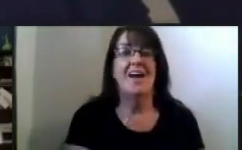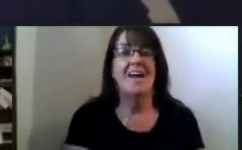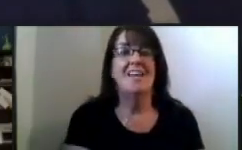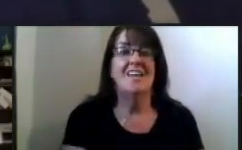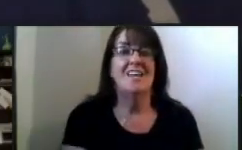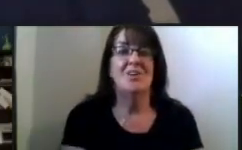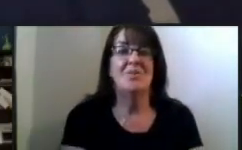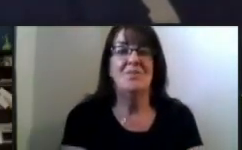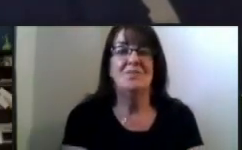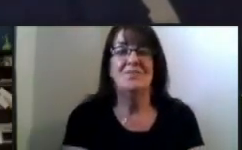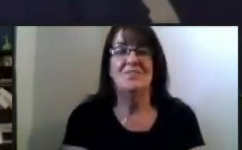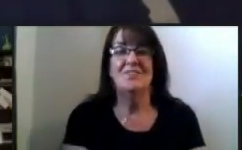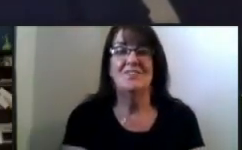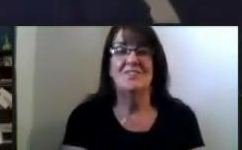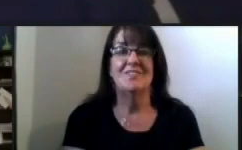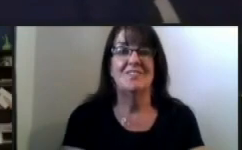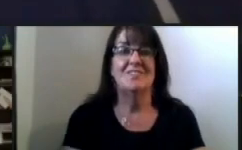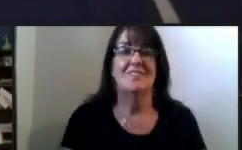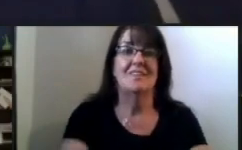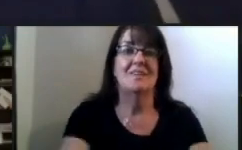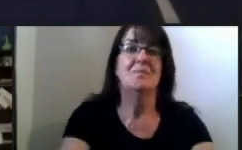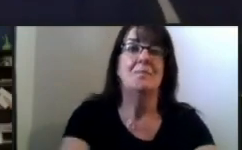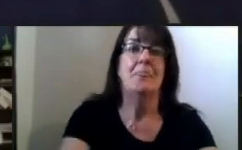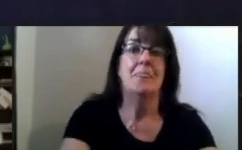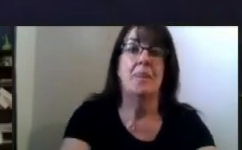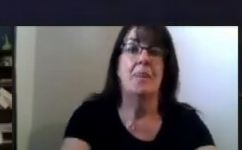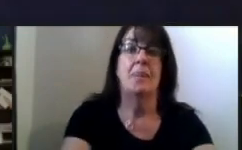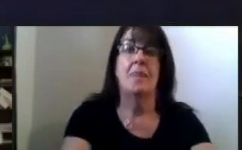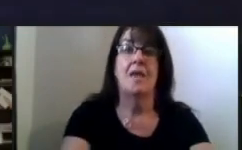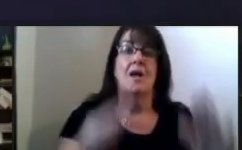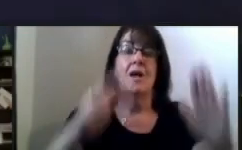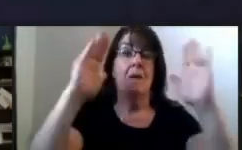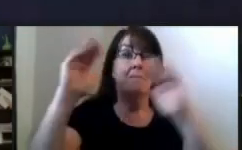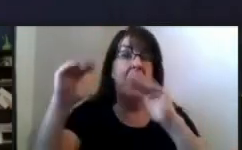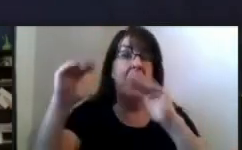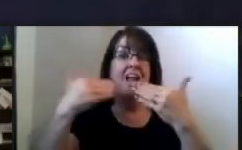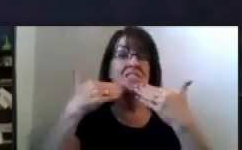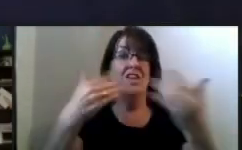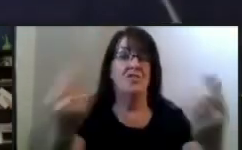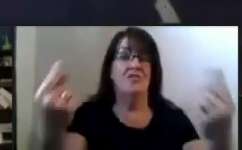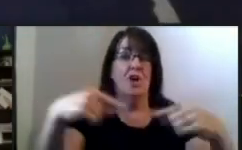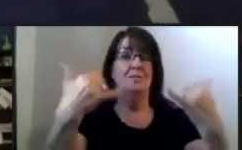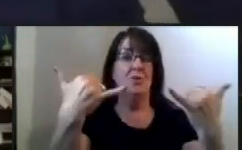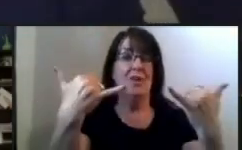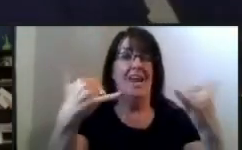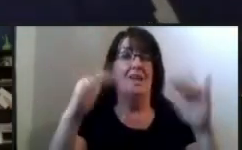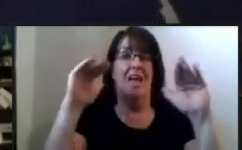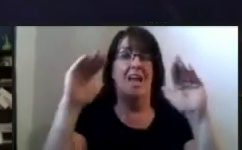Thank you so much, Katie, and goodbye. Thank you everyone for being here today.